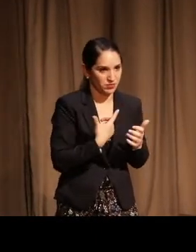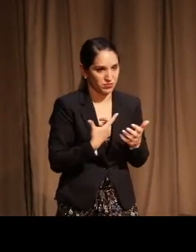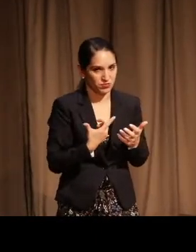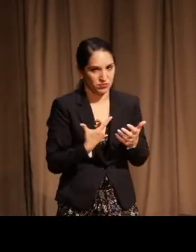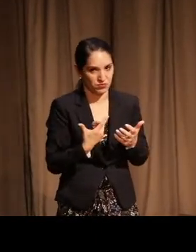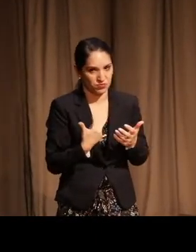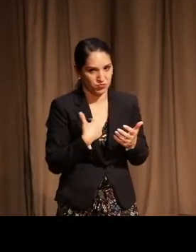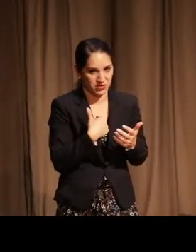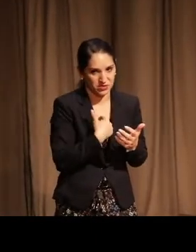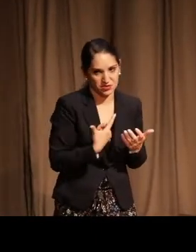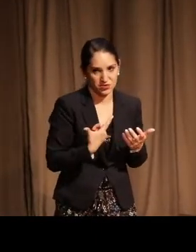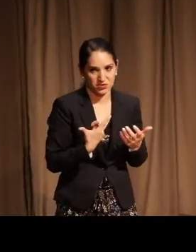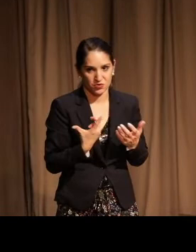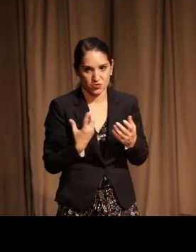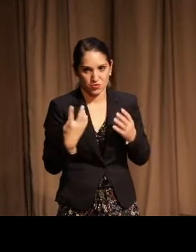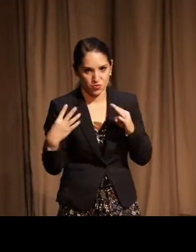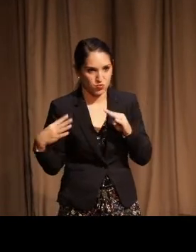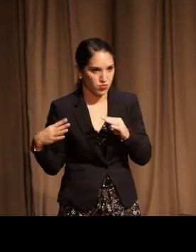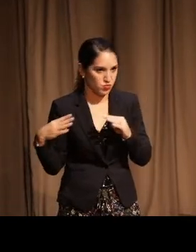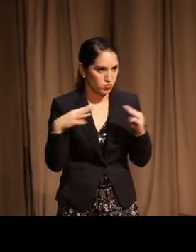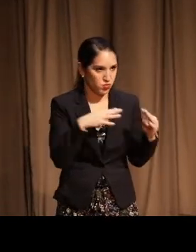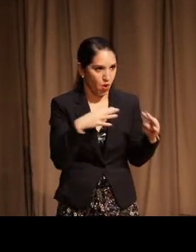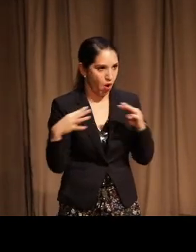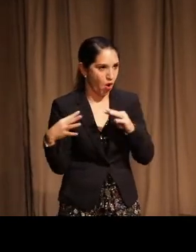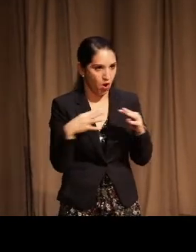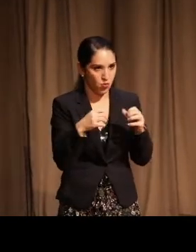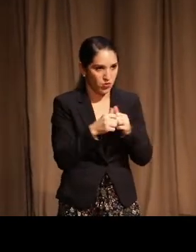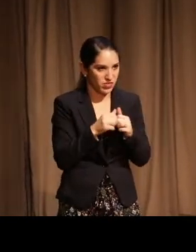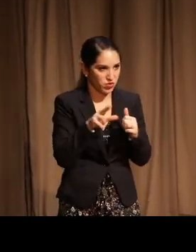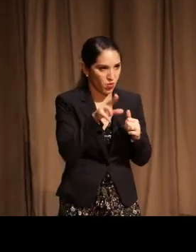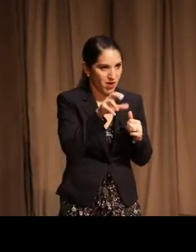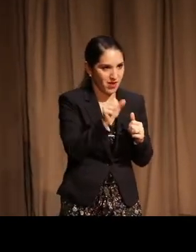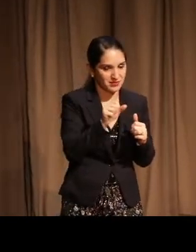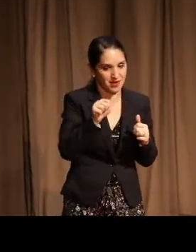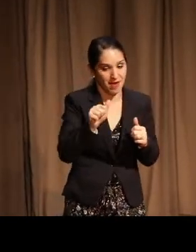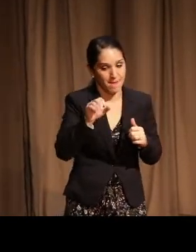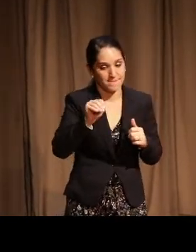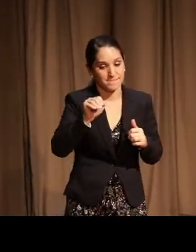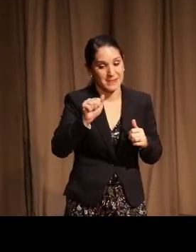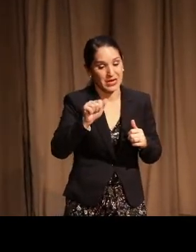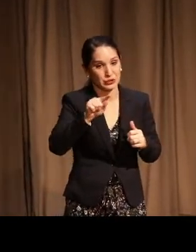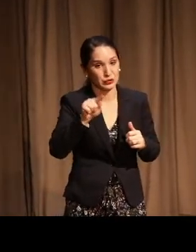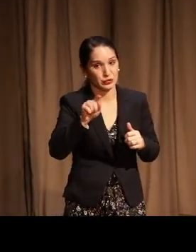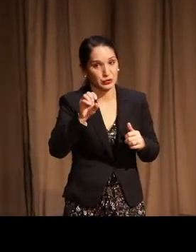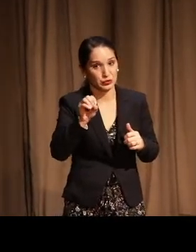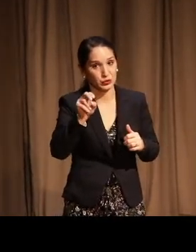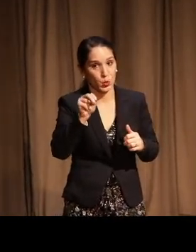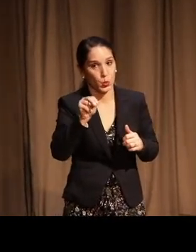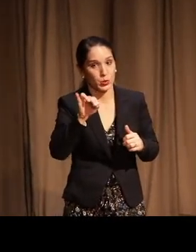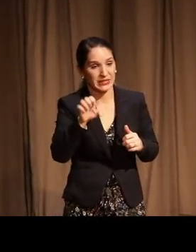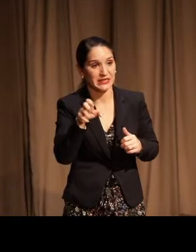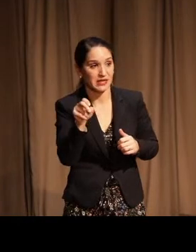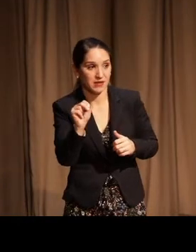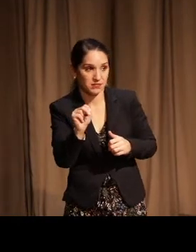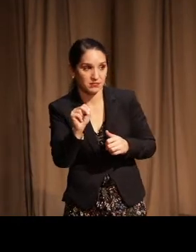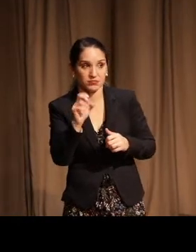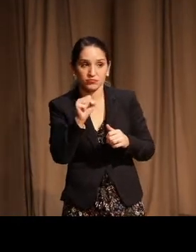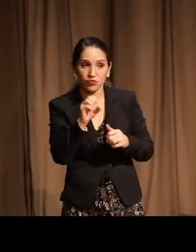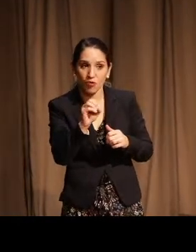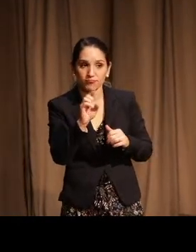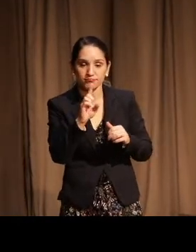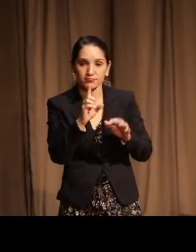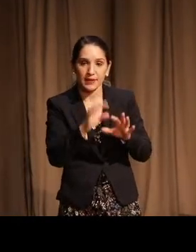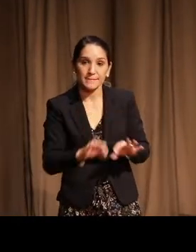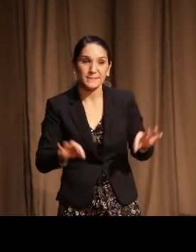we are in war with United States and Amazonian. So it's important to talk about this, like